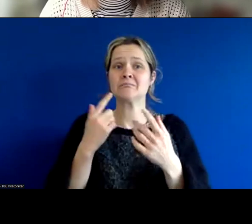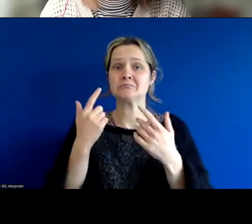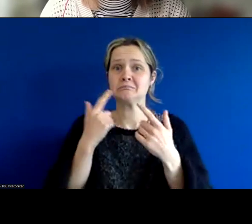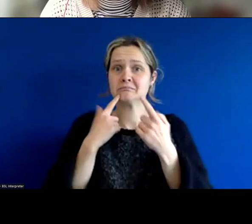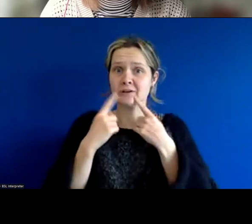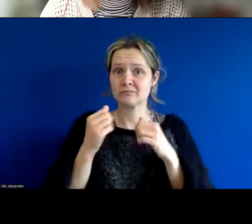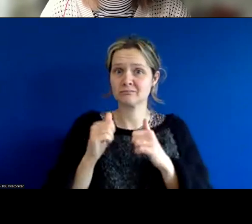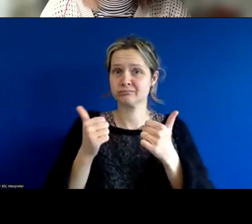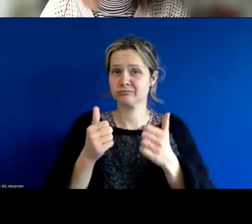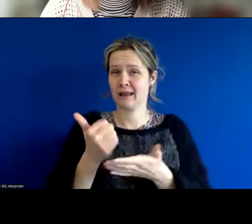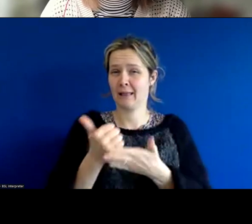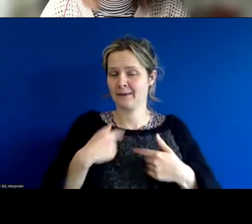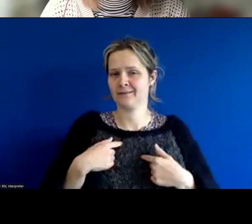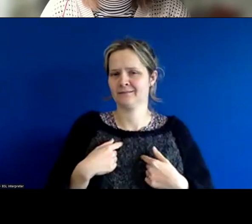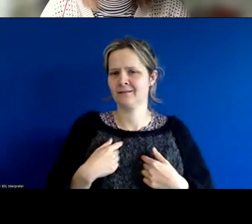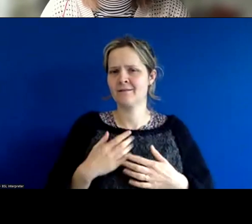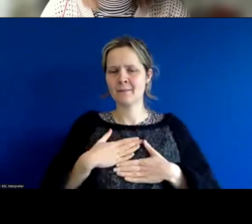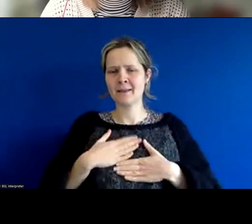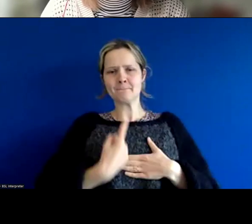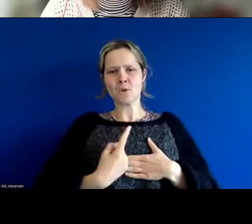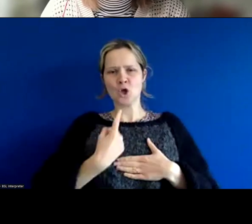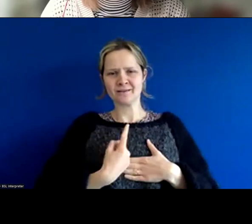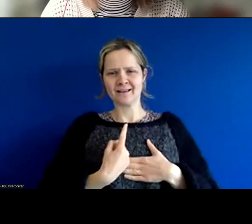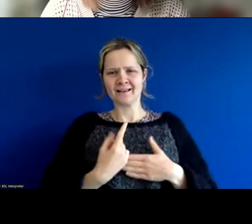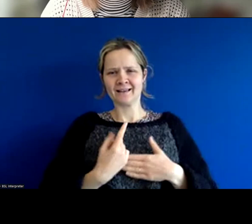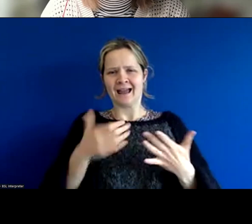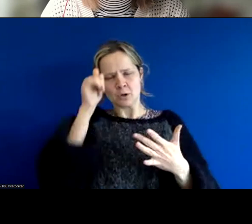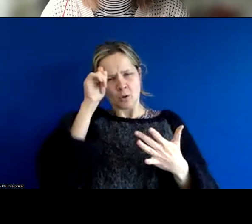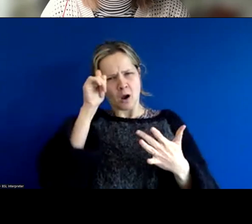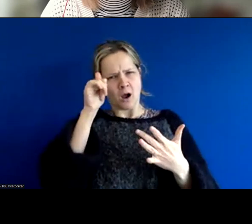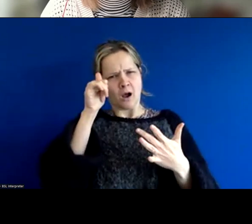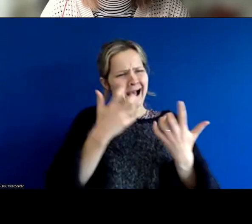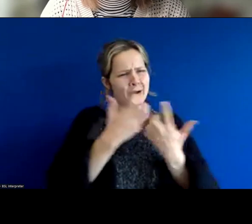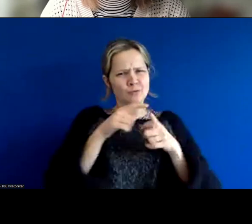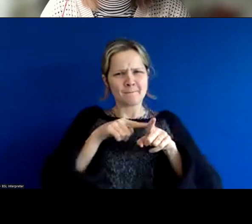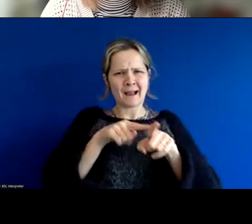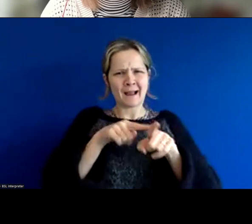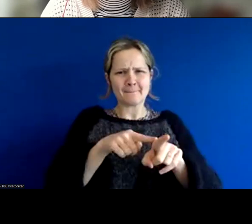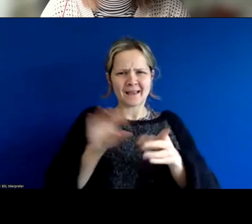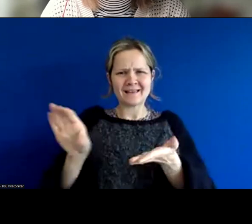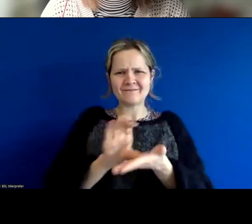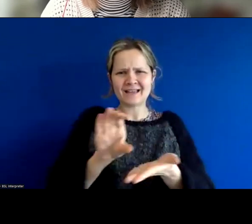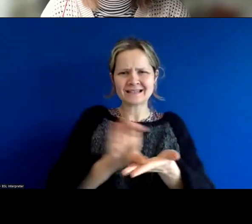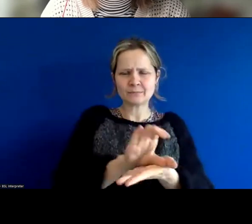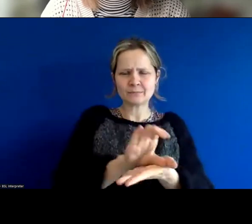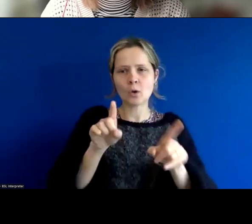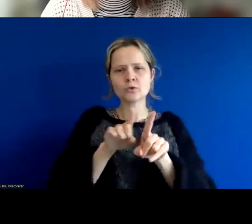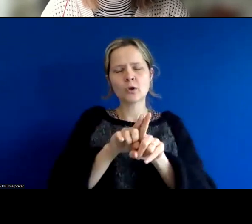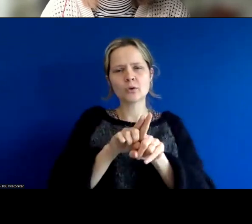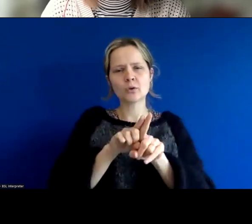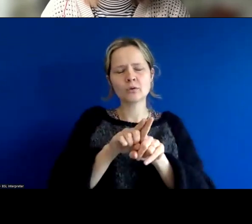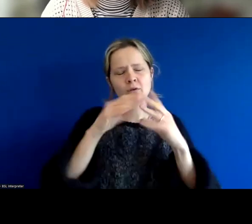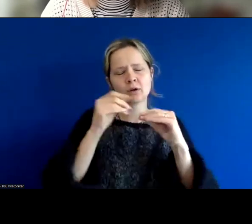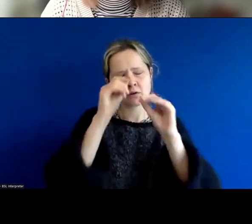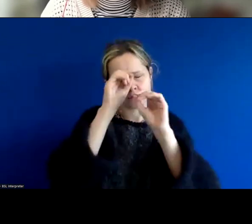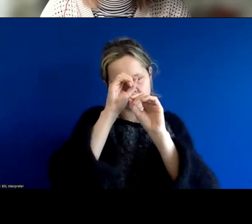me personally, it just gives me like an idea about as a tool to map investment, but also to kind of build that wider picture of place. So